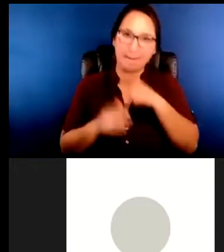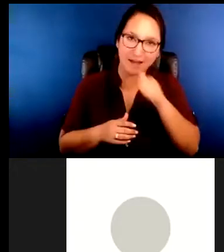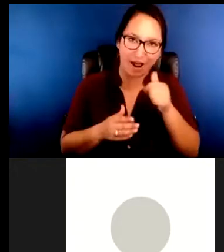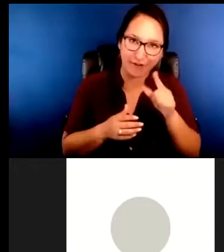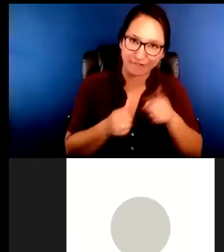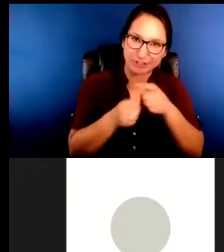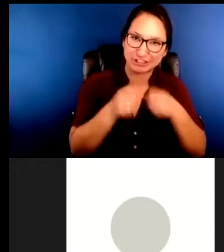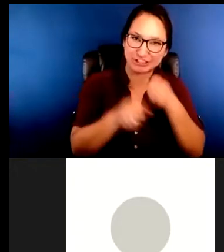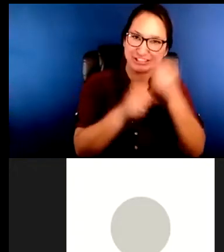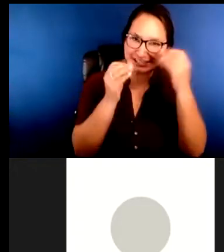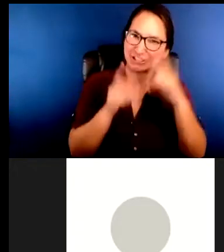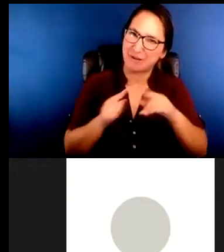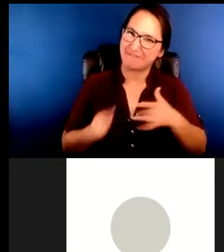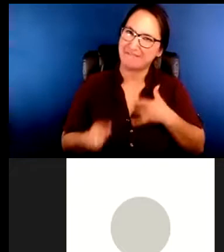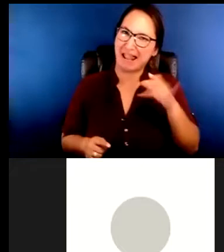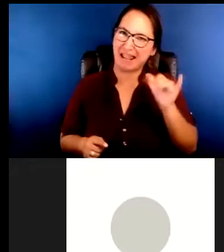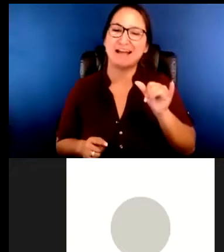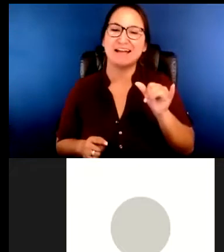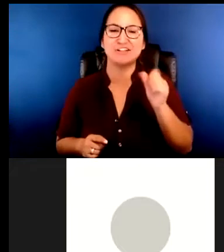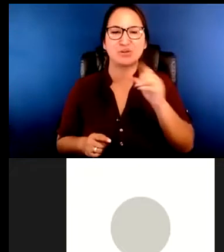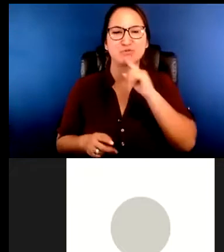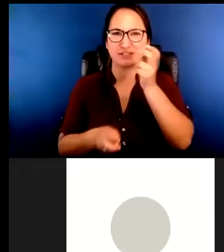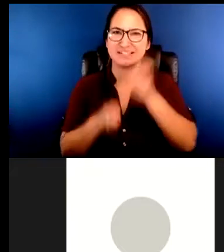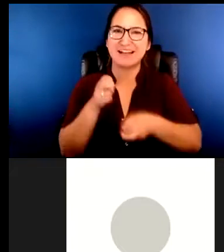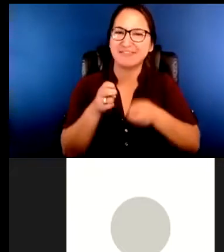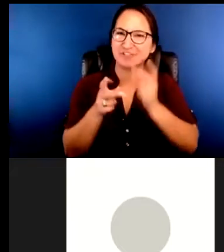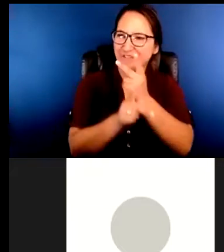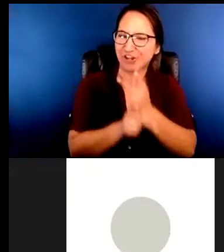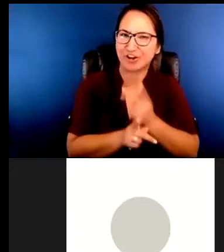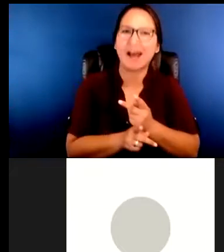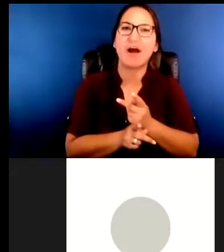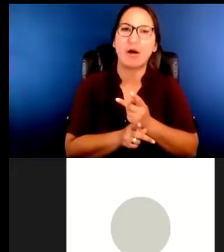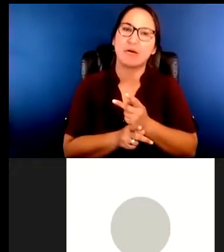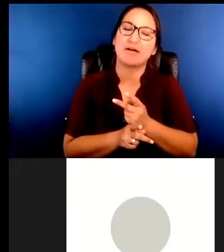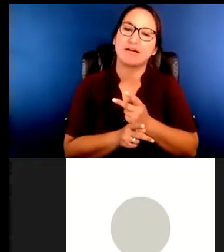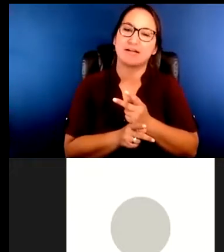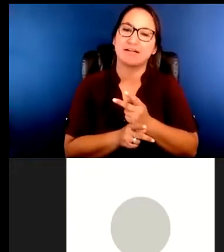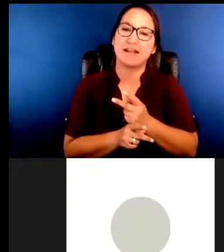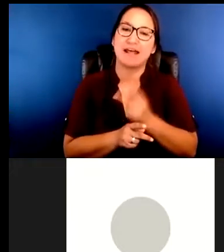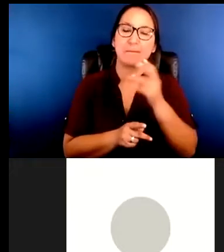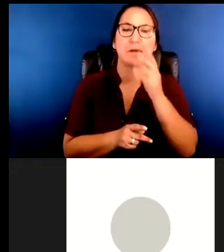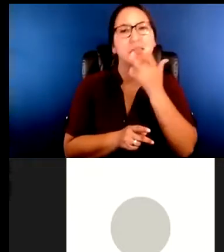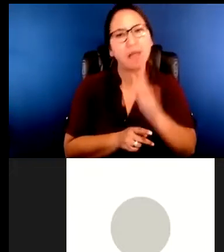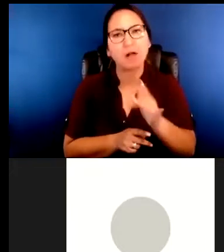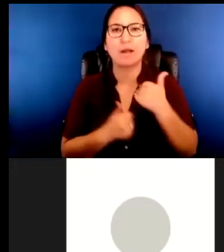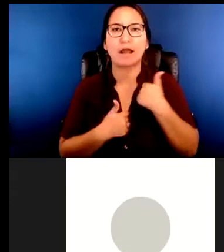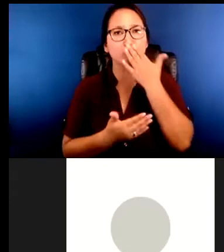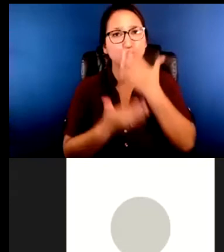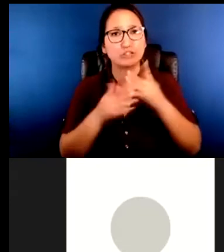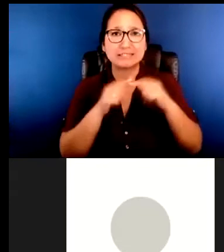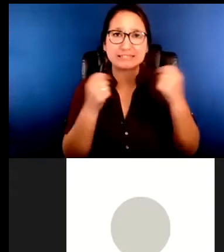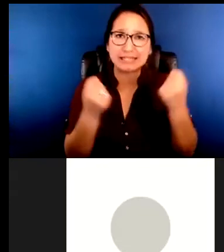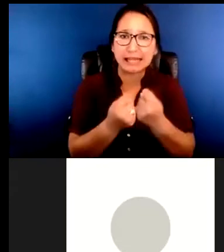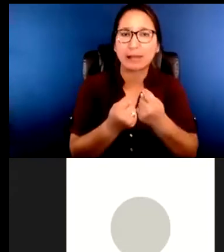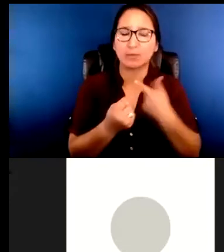yeah, it's been very difficult trying to figure that out. I think, luckily we have a pretty good team where we, try to hash out what's been going